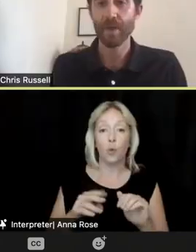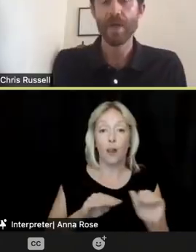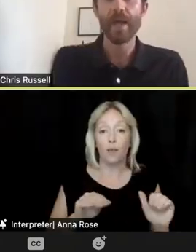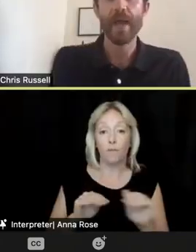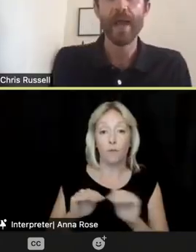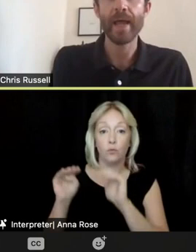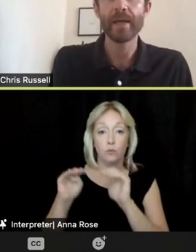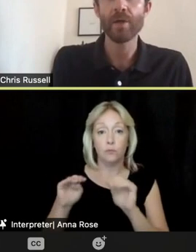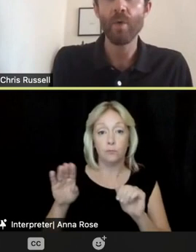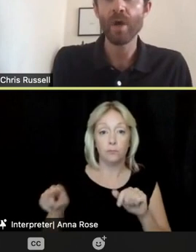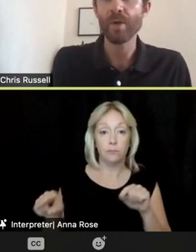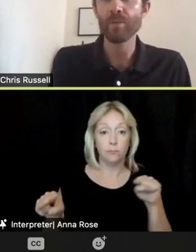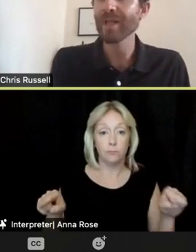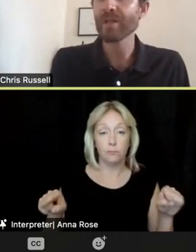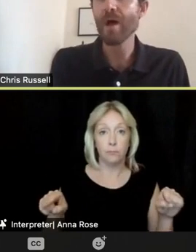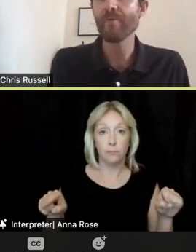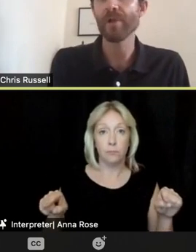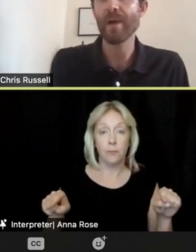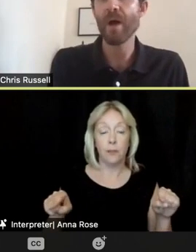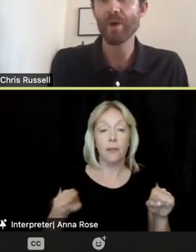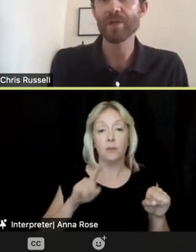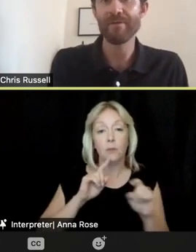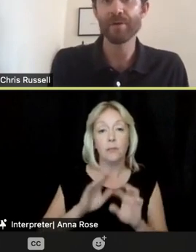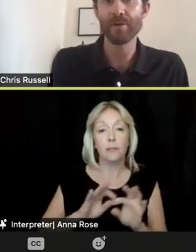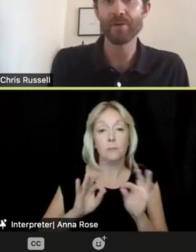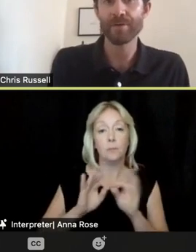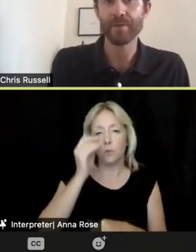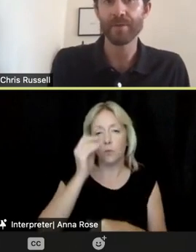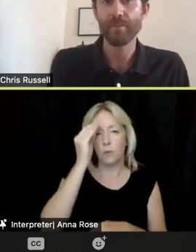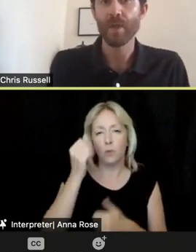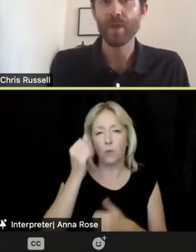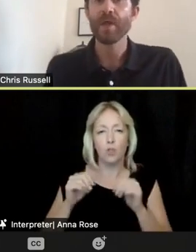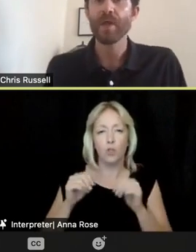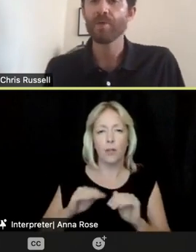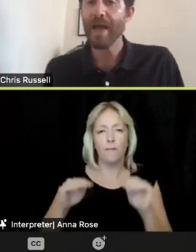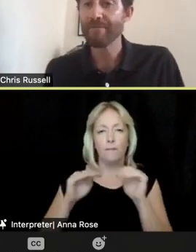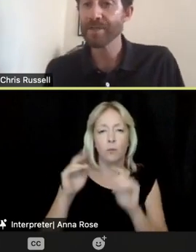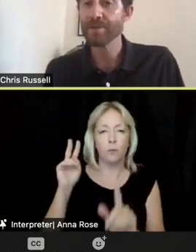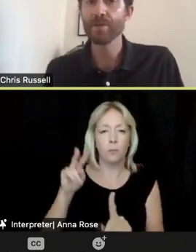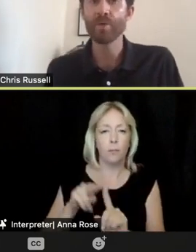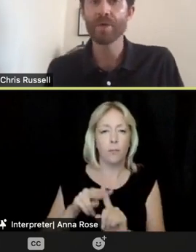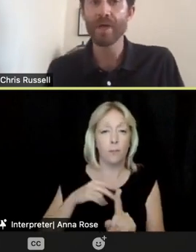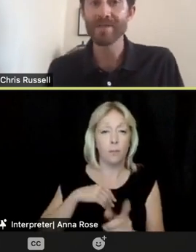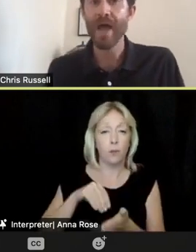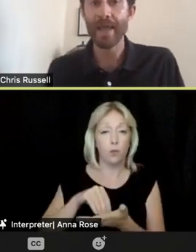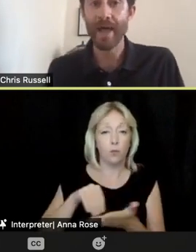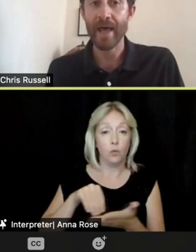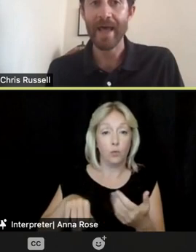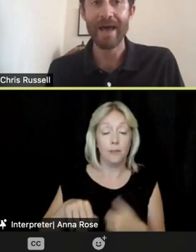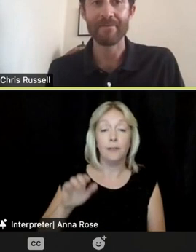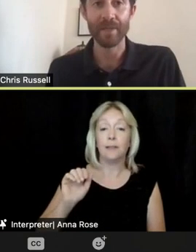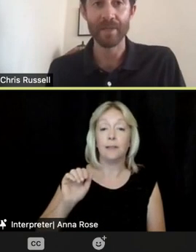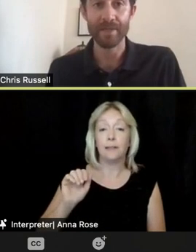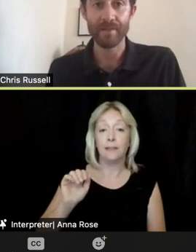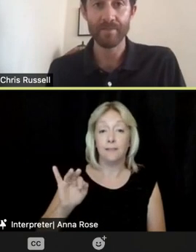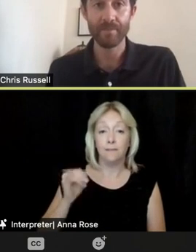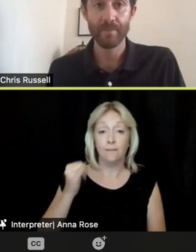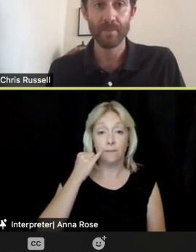levels. And you want to be really thoughtful about which level you're using. If you have a student who does not yet